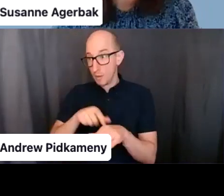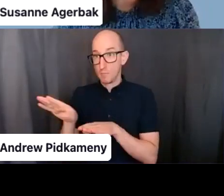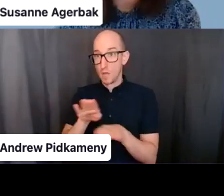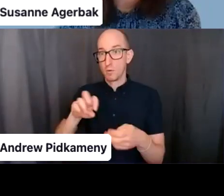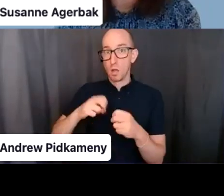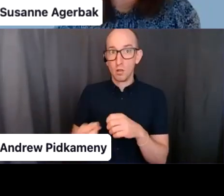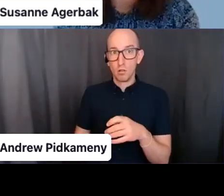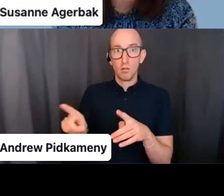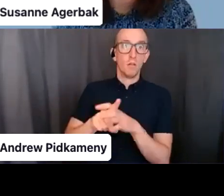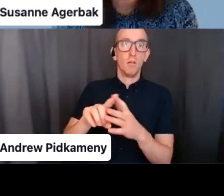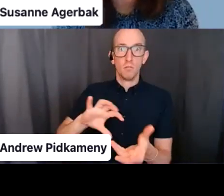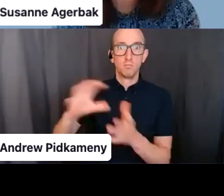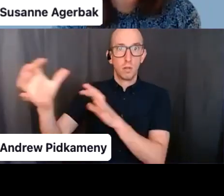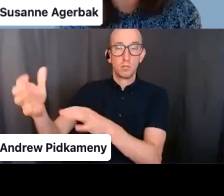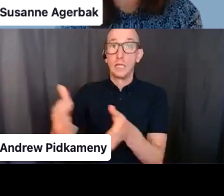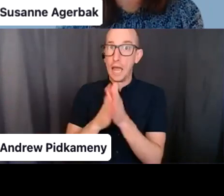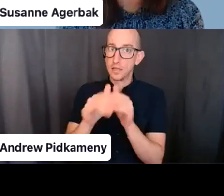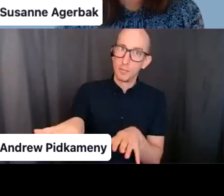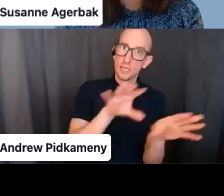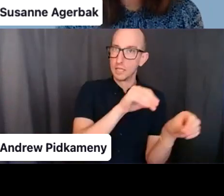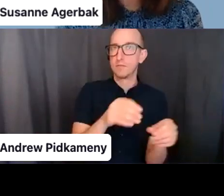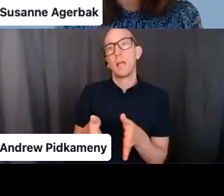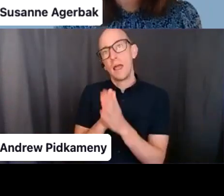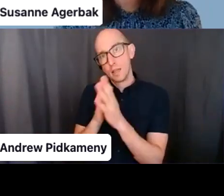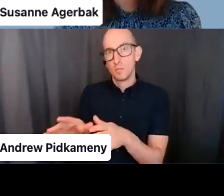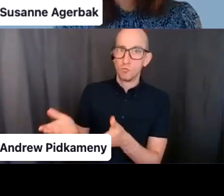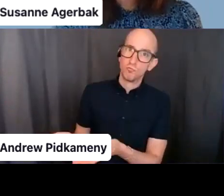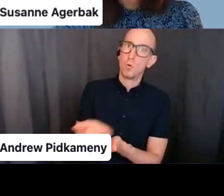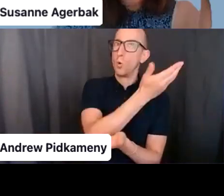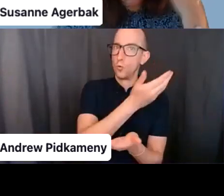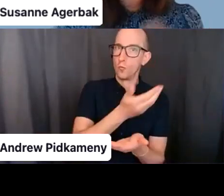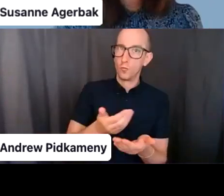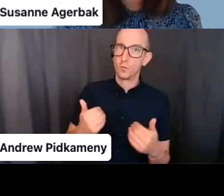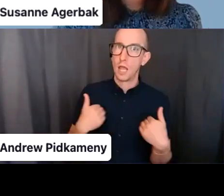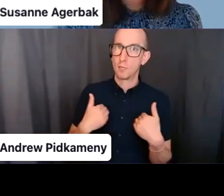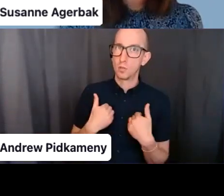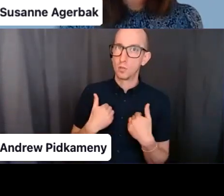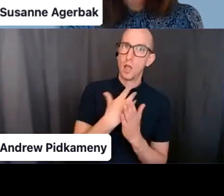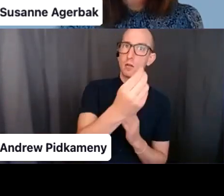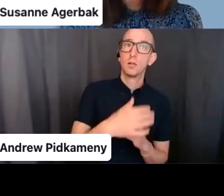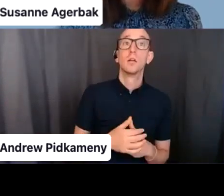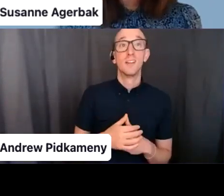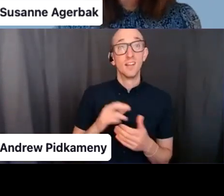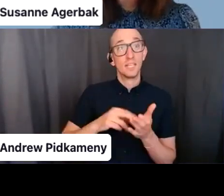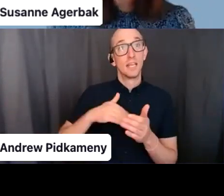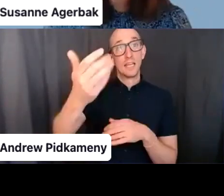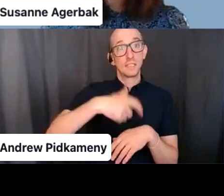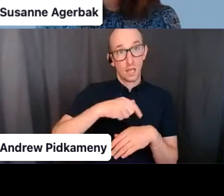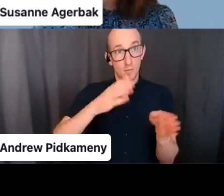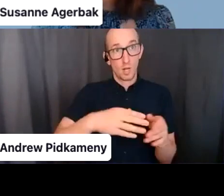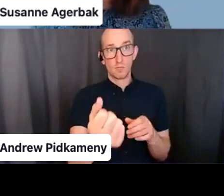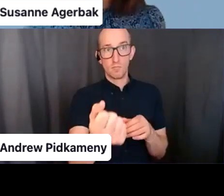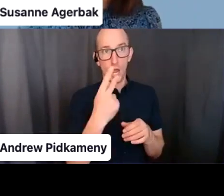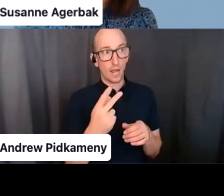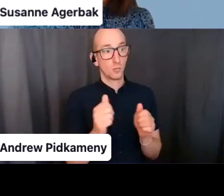leads to you asking them to remove the service animal, then when they come back again,